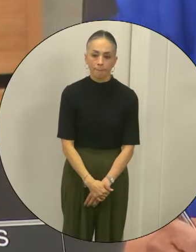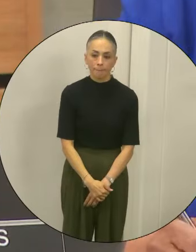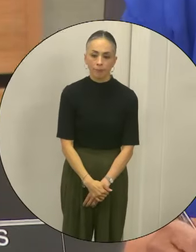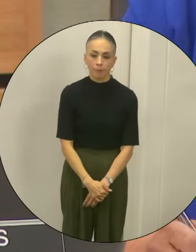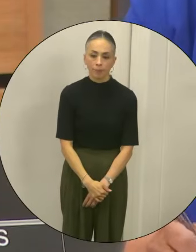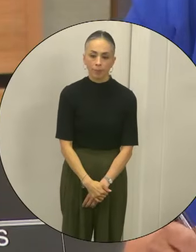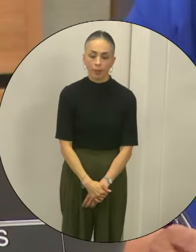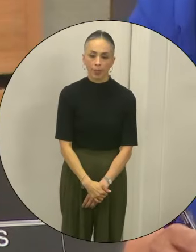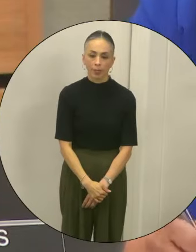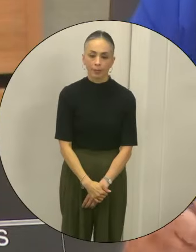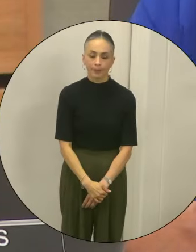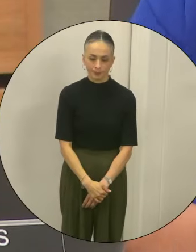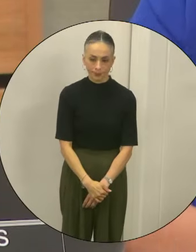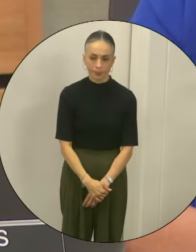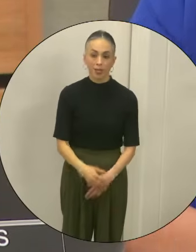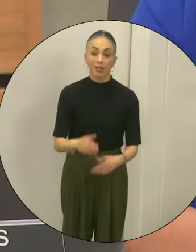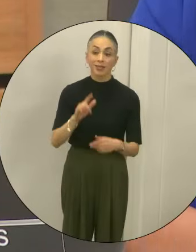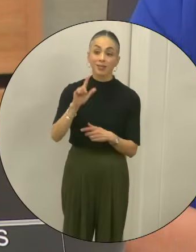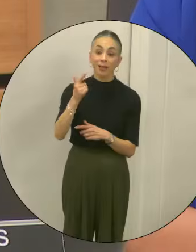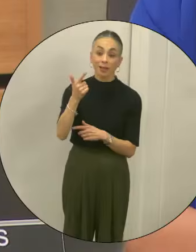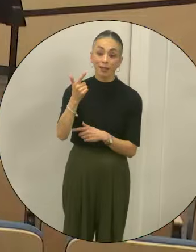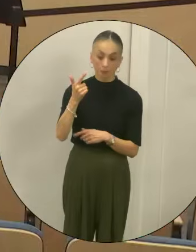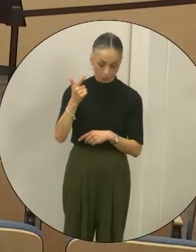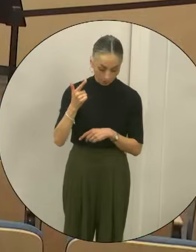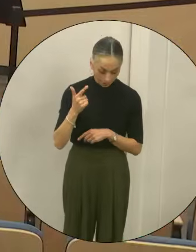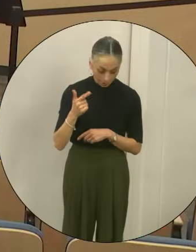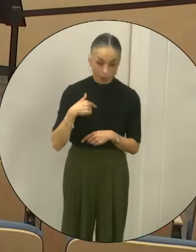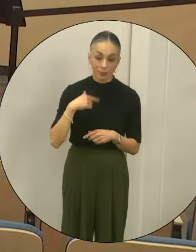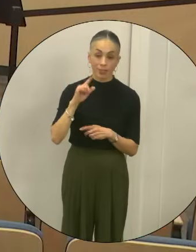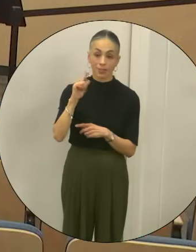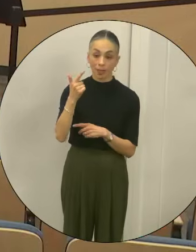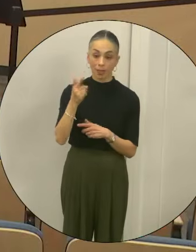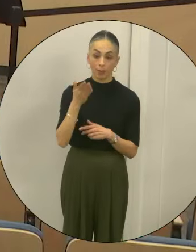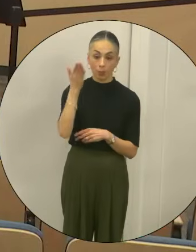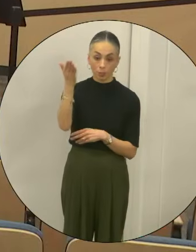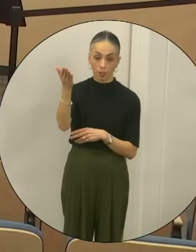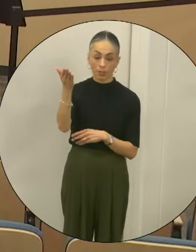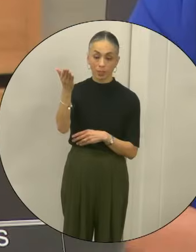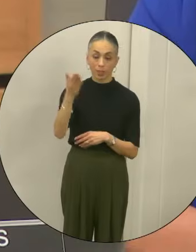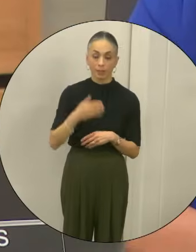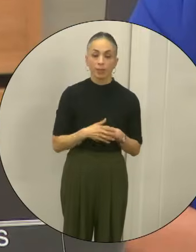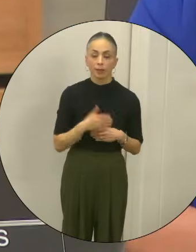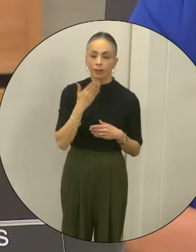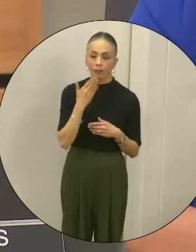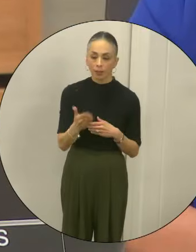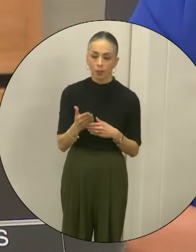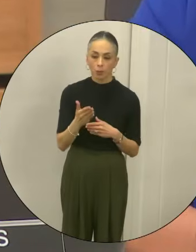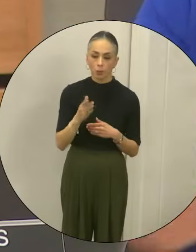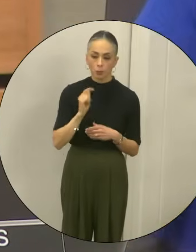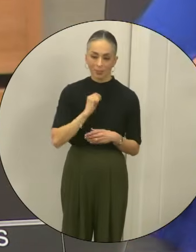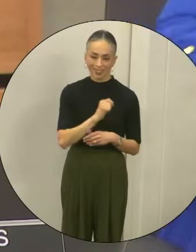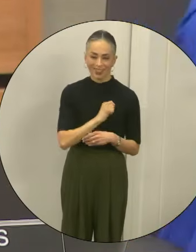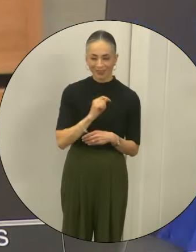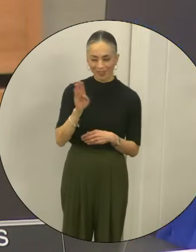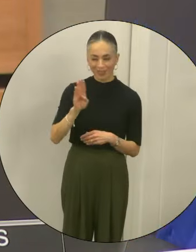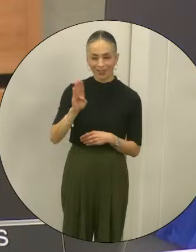Awesome, thank you. Do I have a second? I will second the motion. Thank you, Trustee Biasotti. Let's